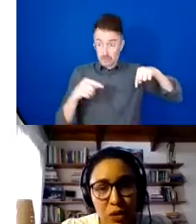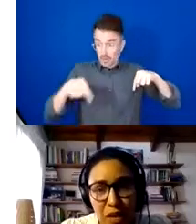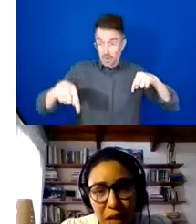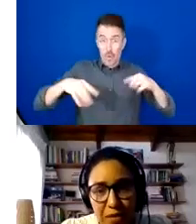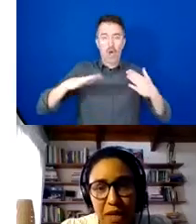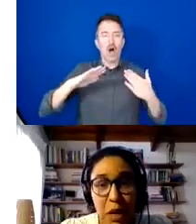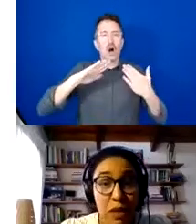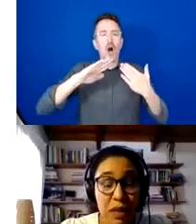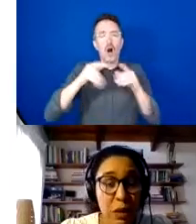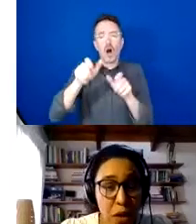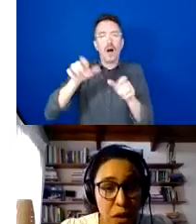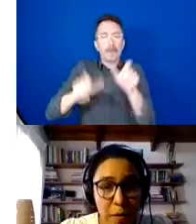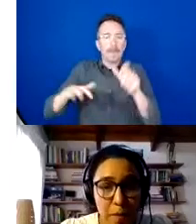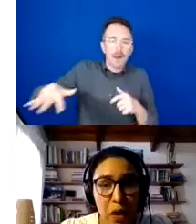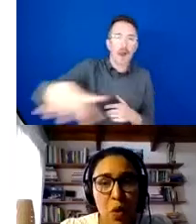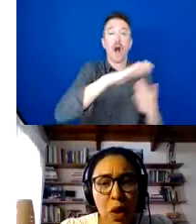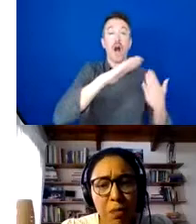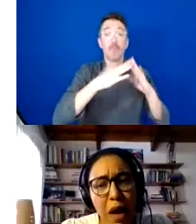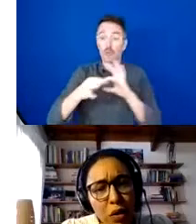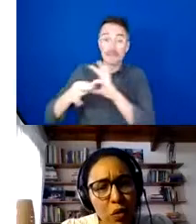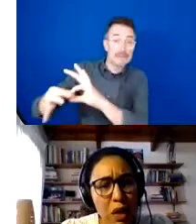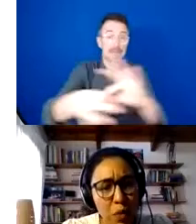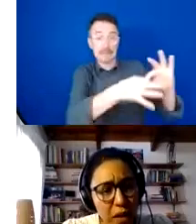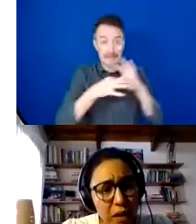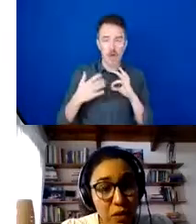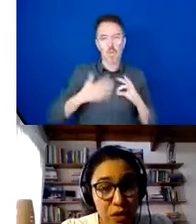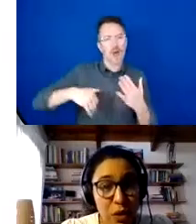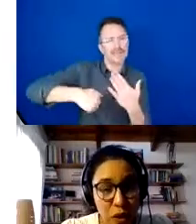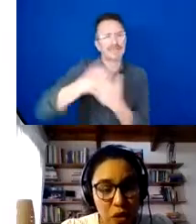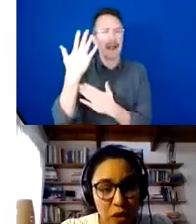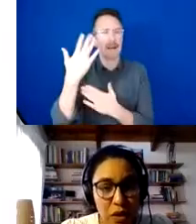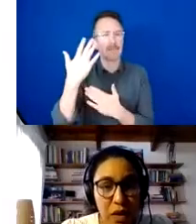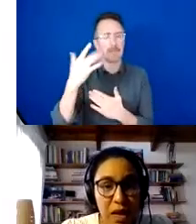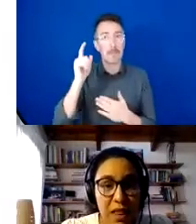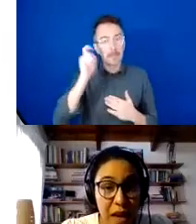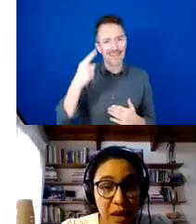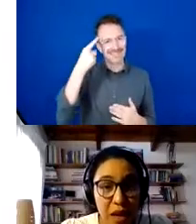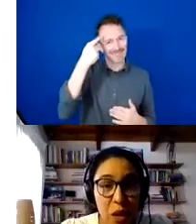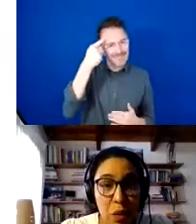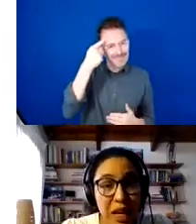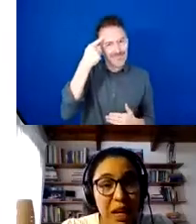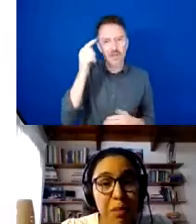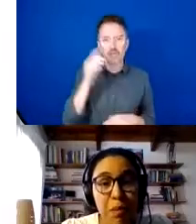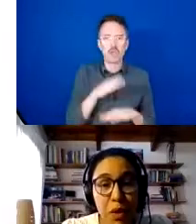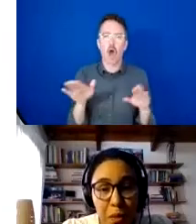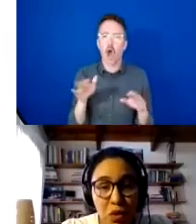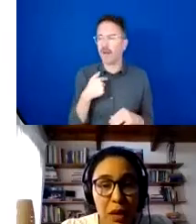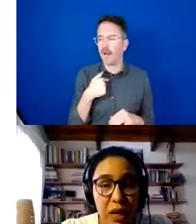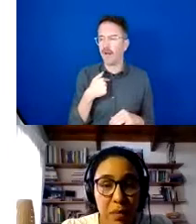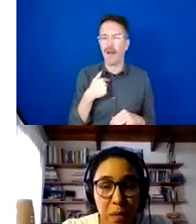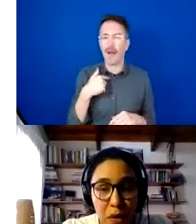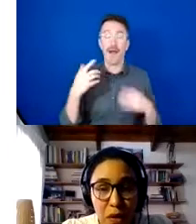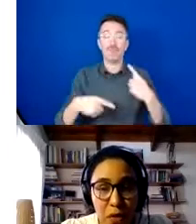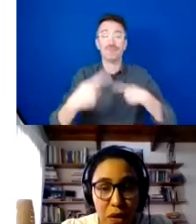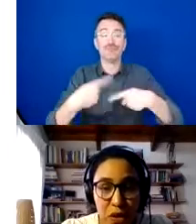ask ourselves in our daily work, what power do I bring to this equation? Then we can be